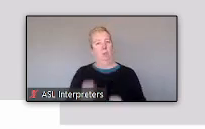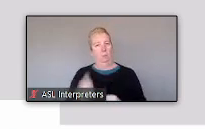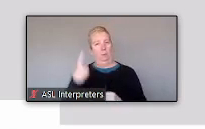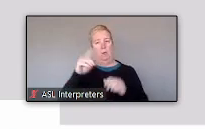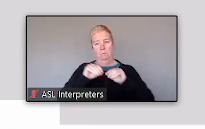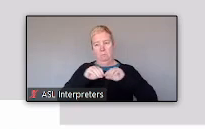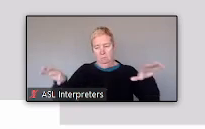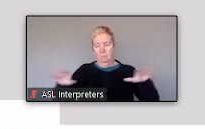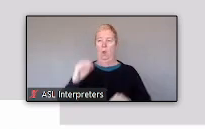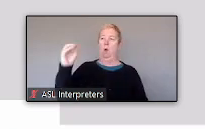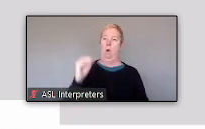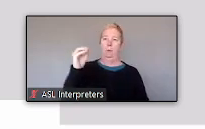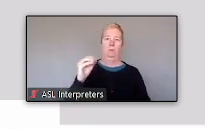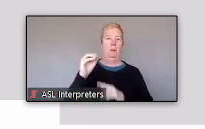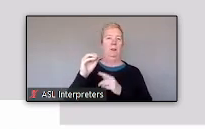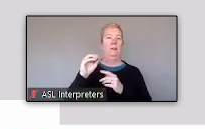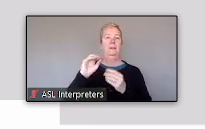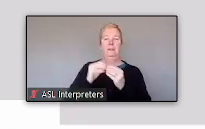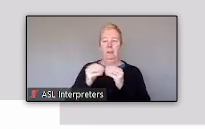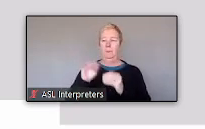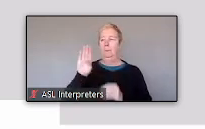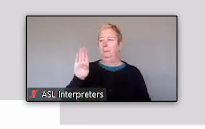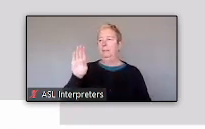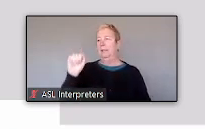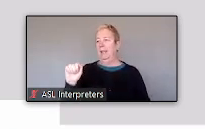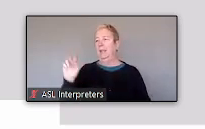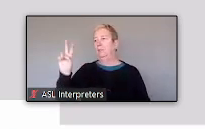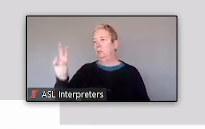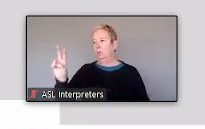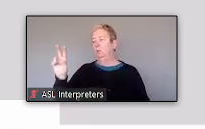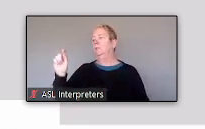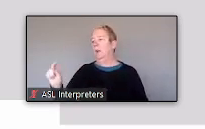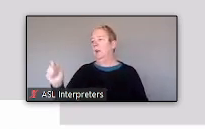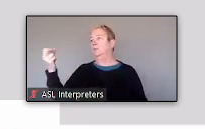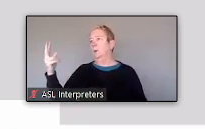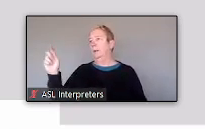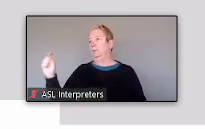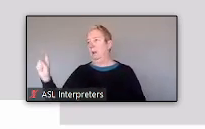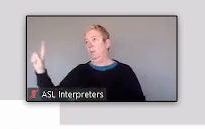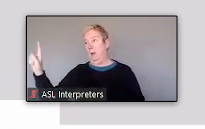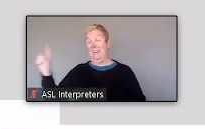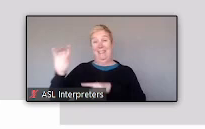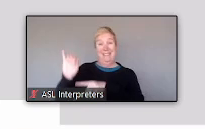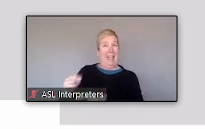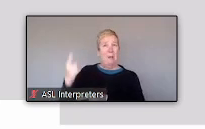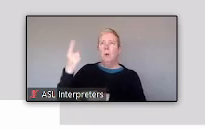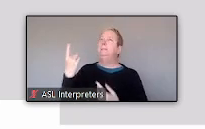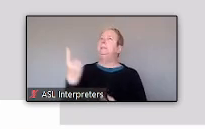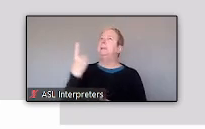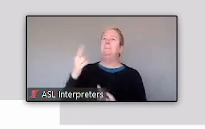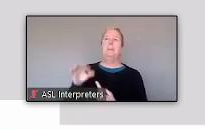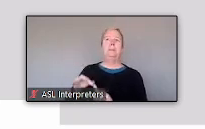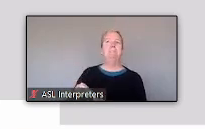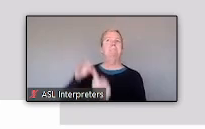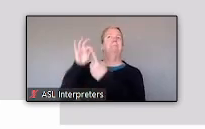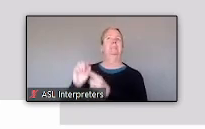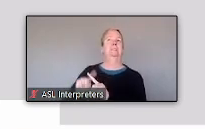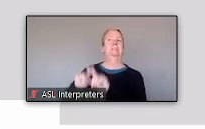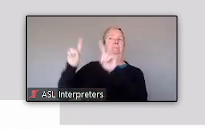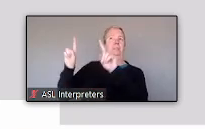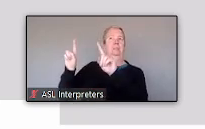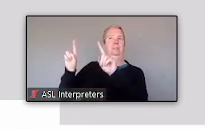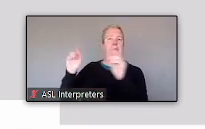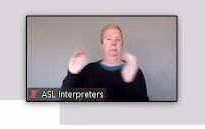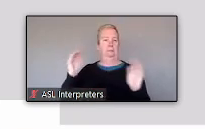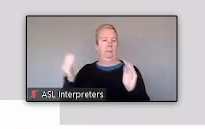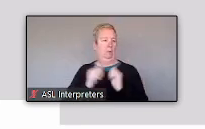the Omicron subvariant BA2.12.1. So are there properties of this subvariant? We